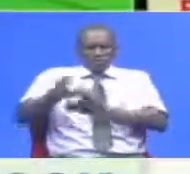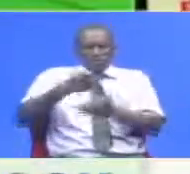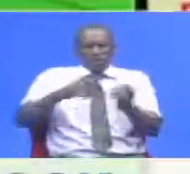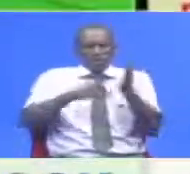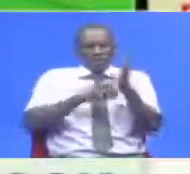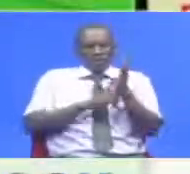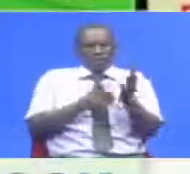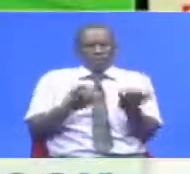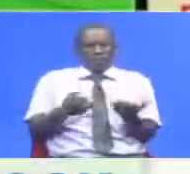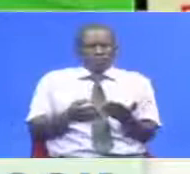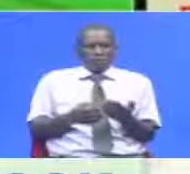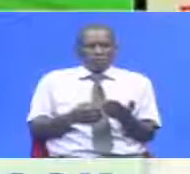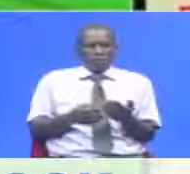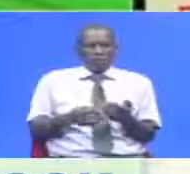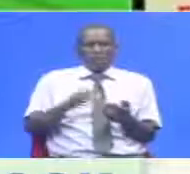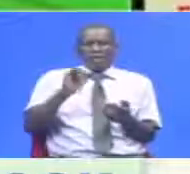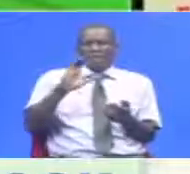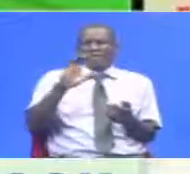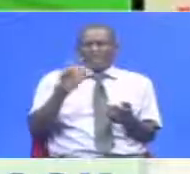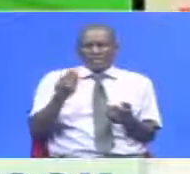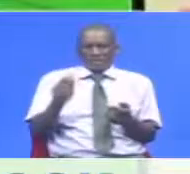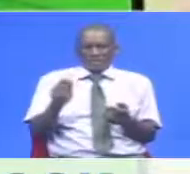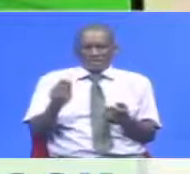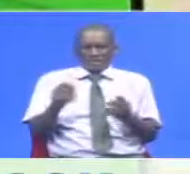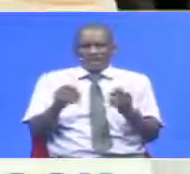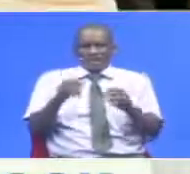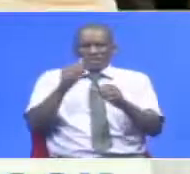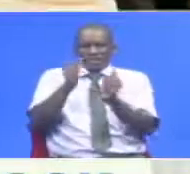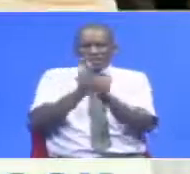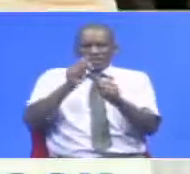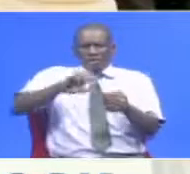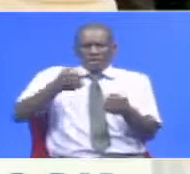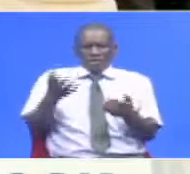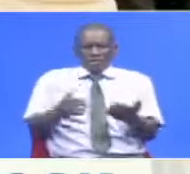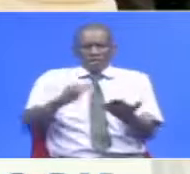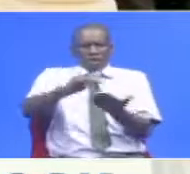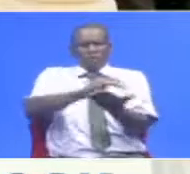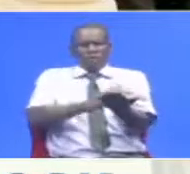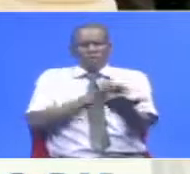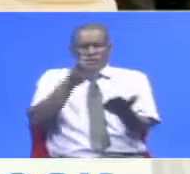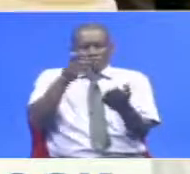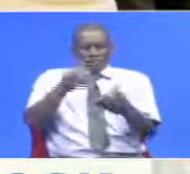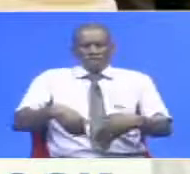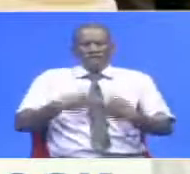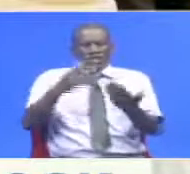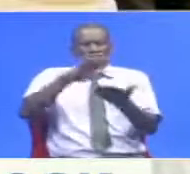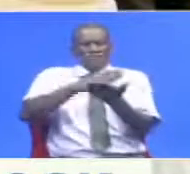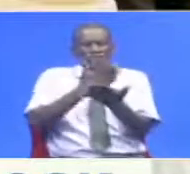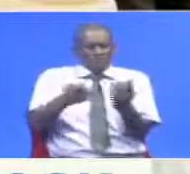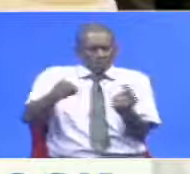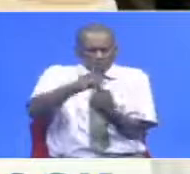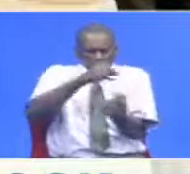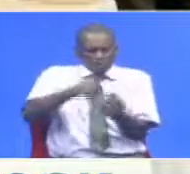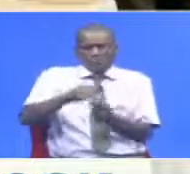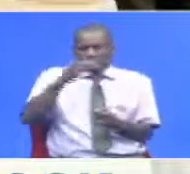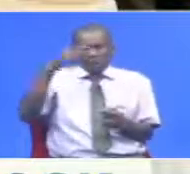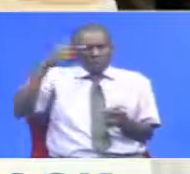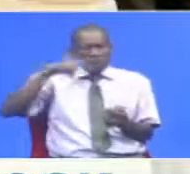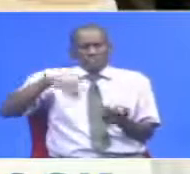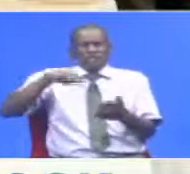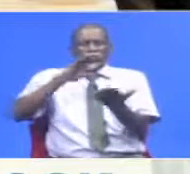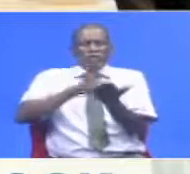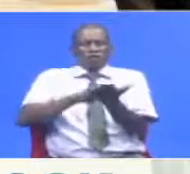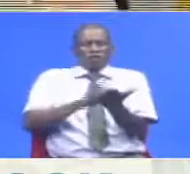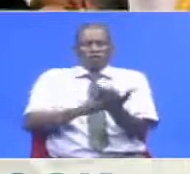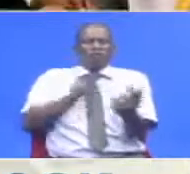as ICT, among others. The report provides sector-specific policy recommendations aimed